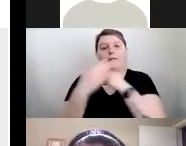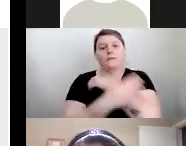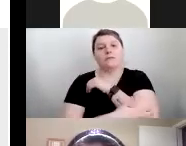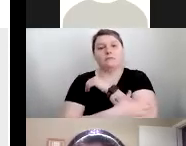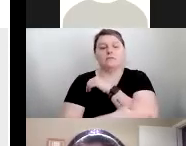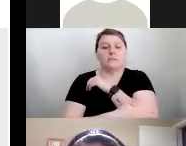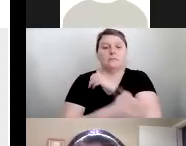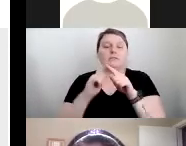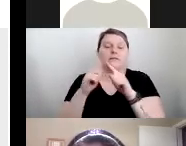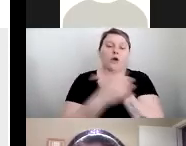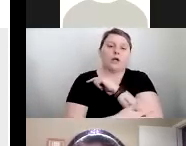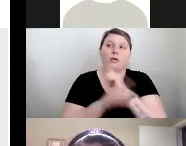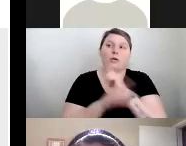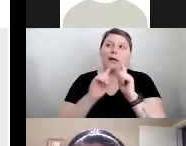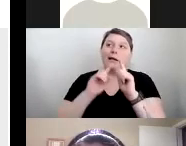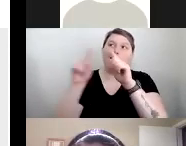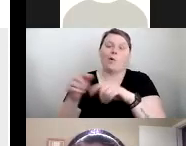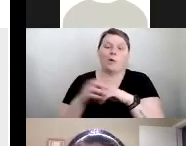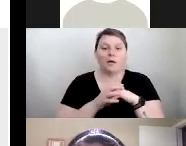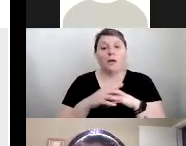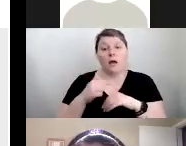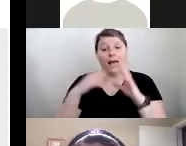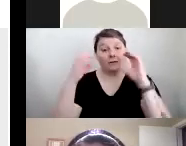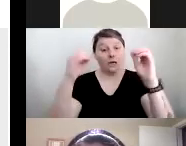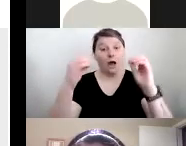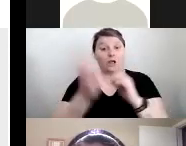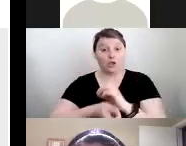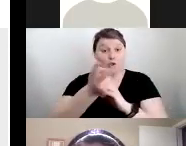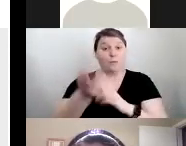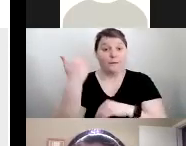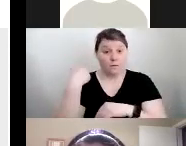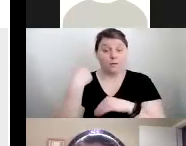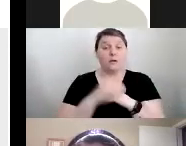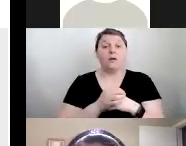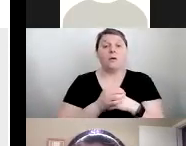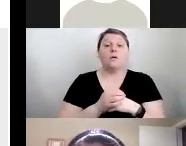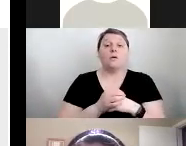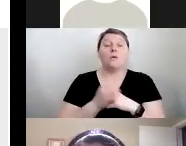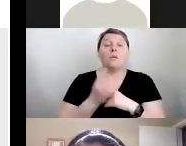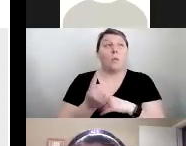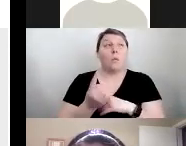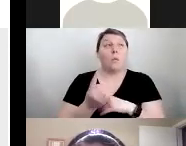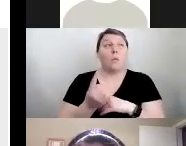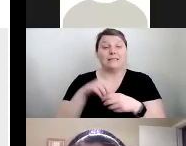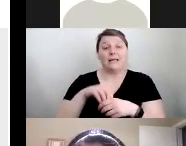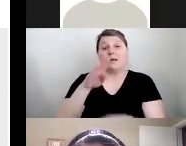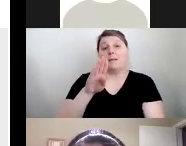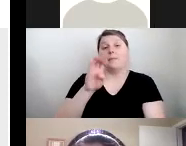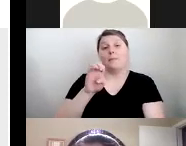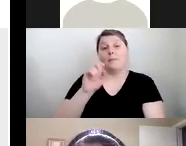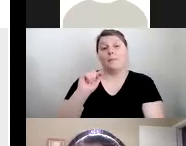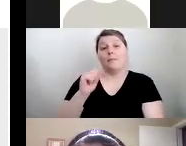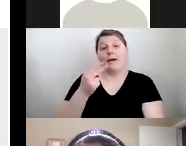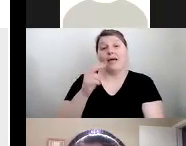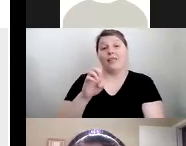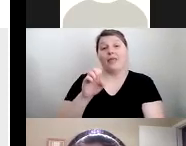you. I've actually taught at 2 of these. One was taught out of Bethesda through the Uniformed